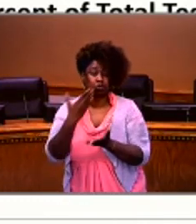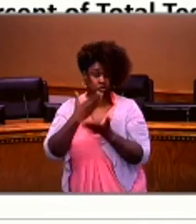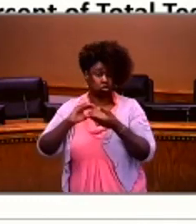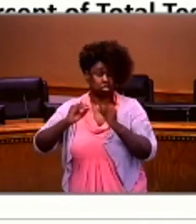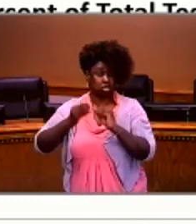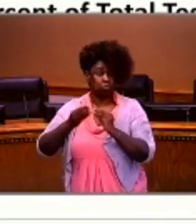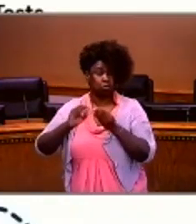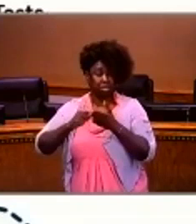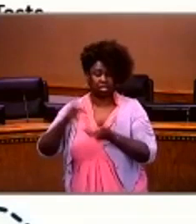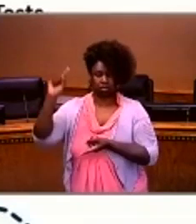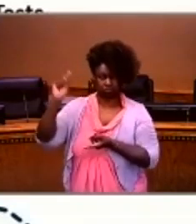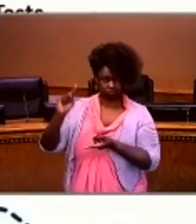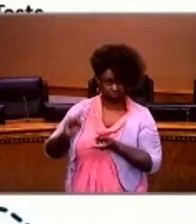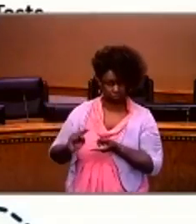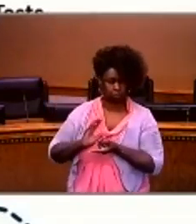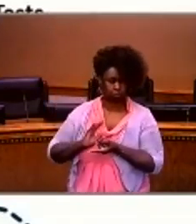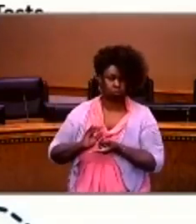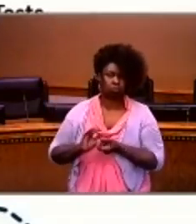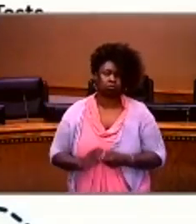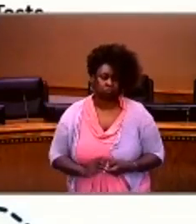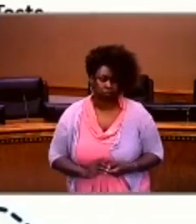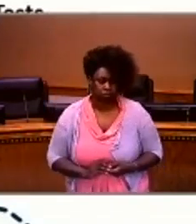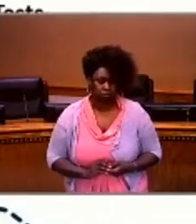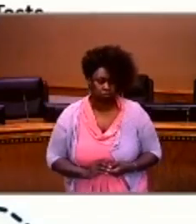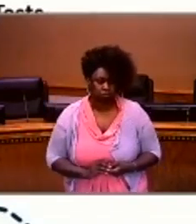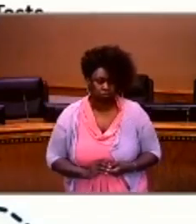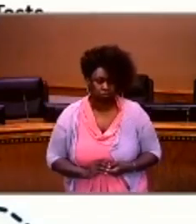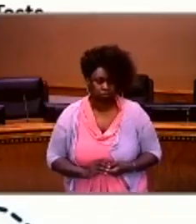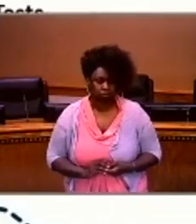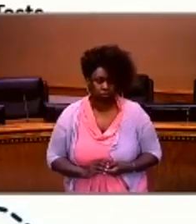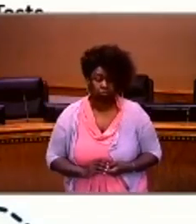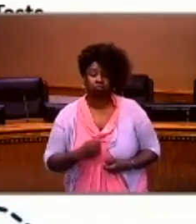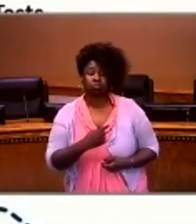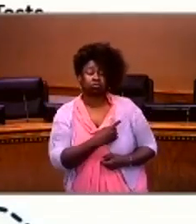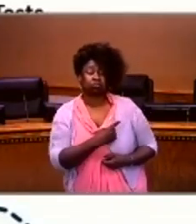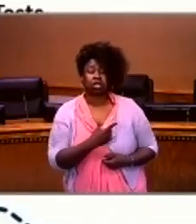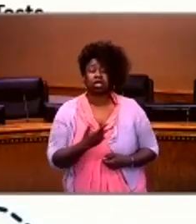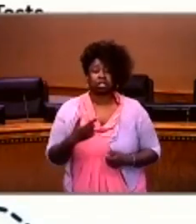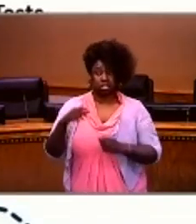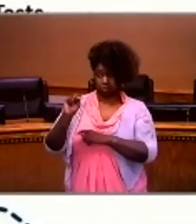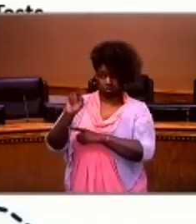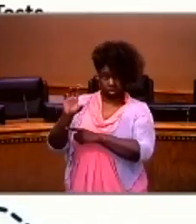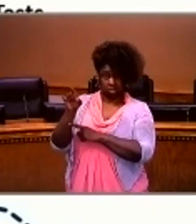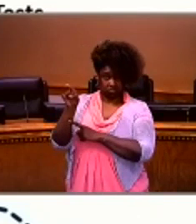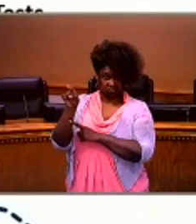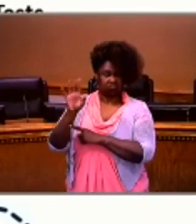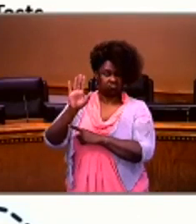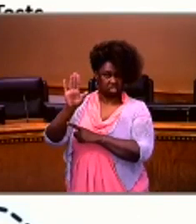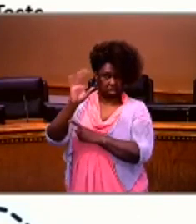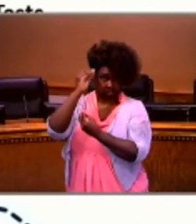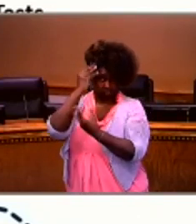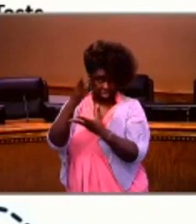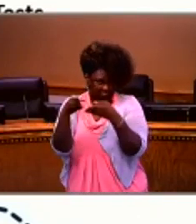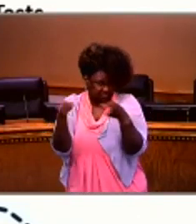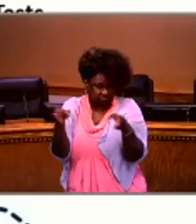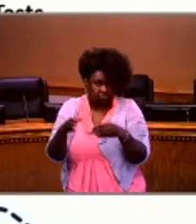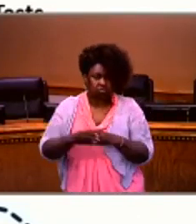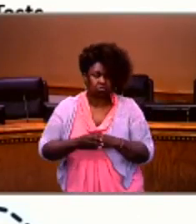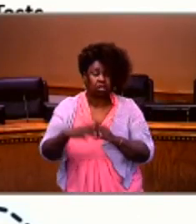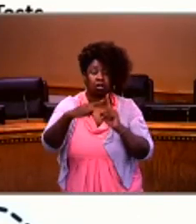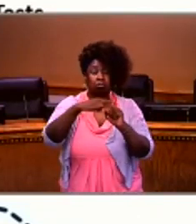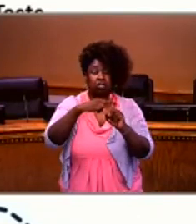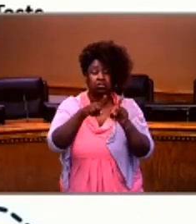point in time. This is the same chart from the state showing percentage of positive tests